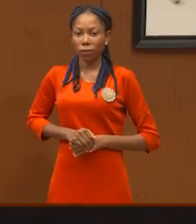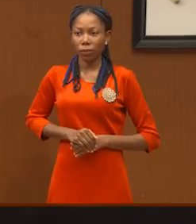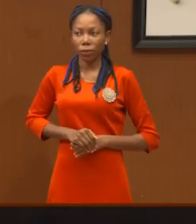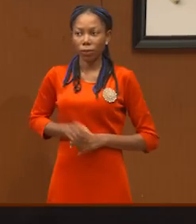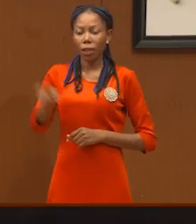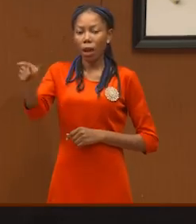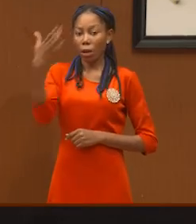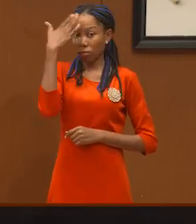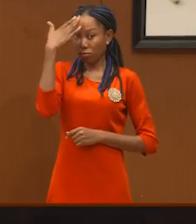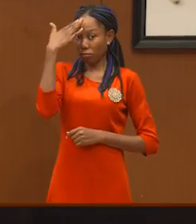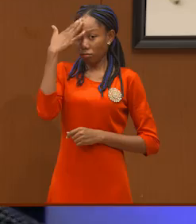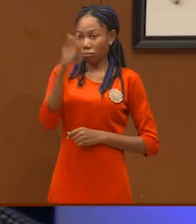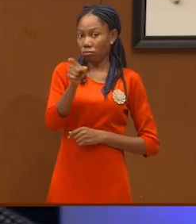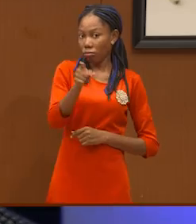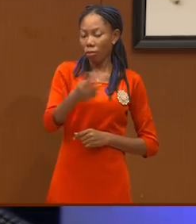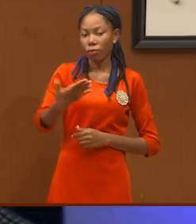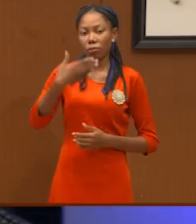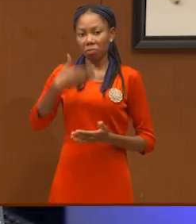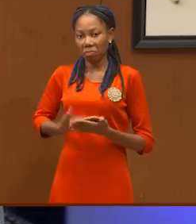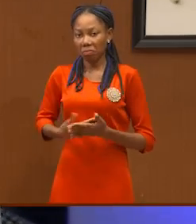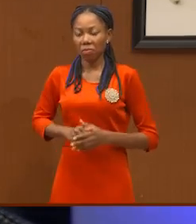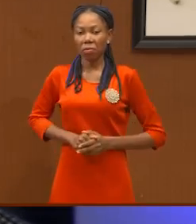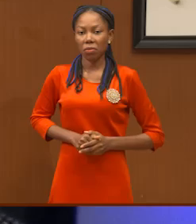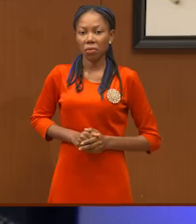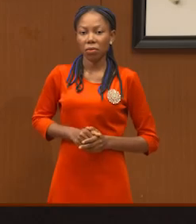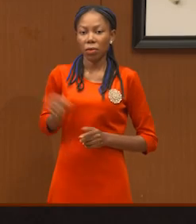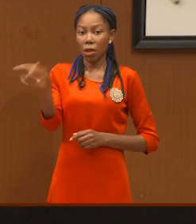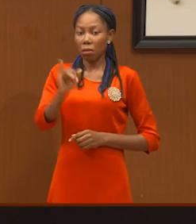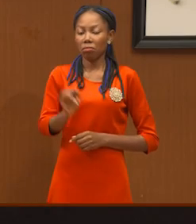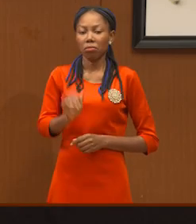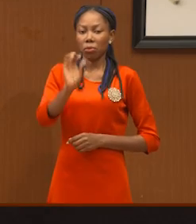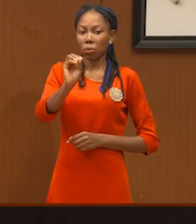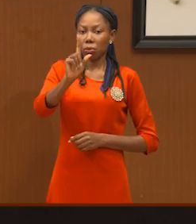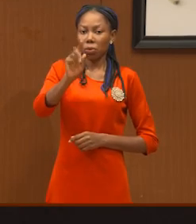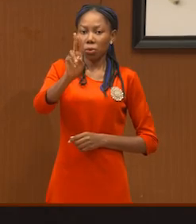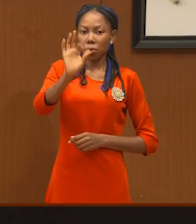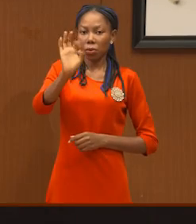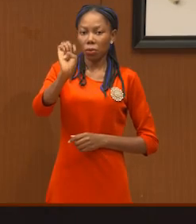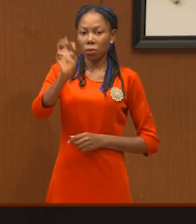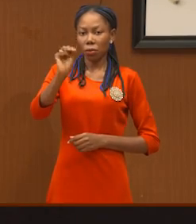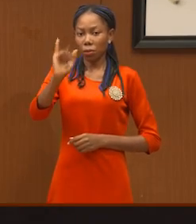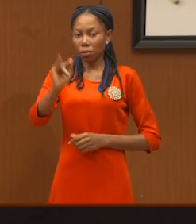I know this man very well. So, Femi Jegede.